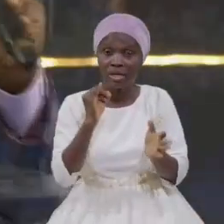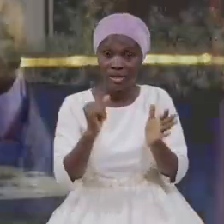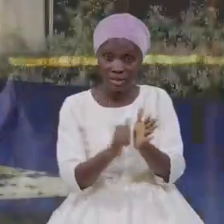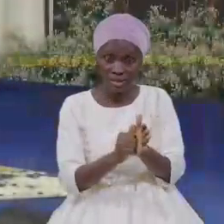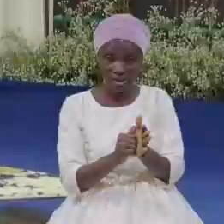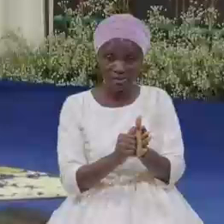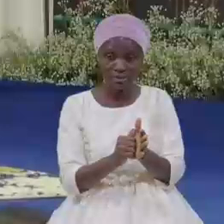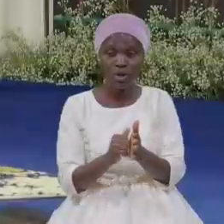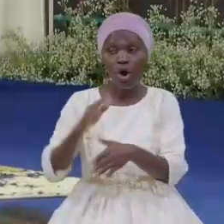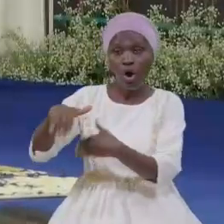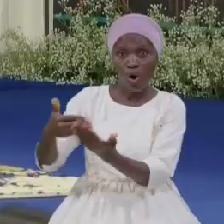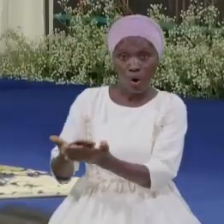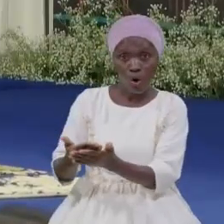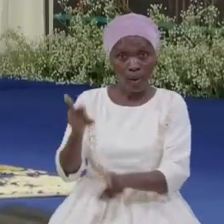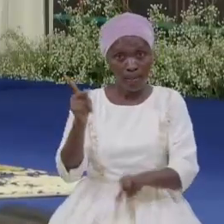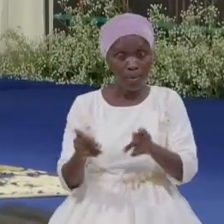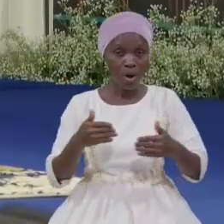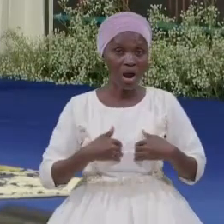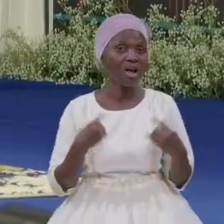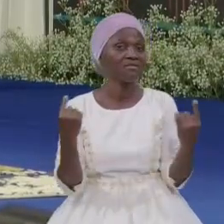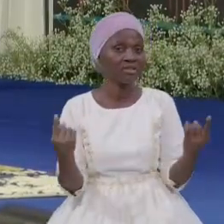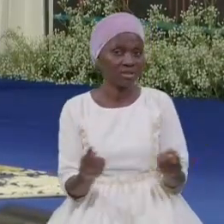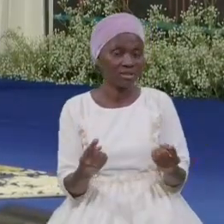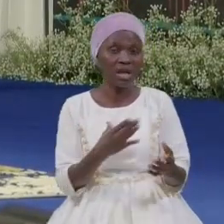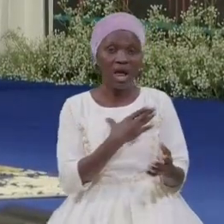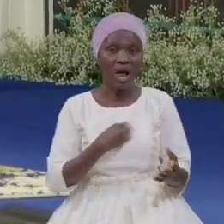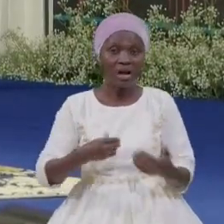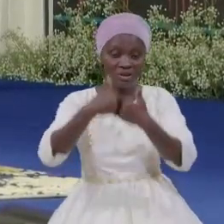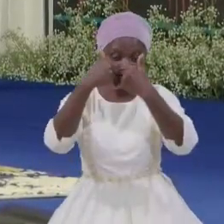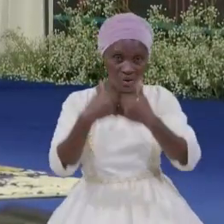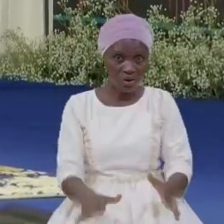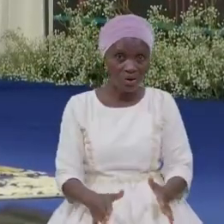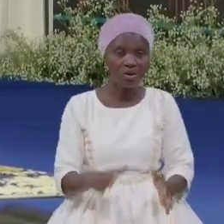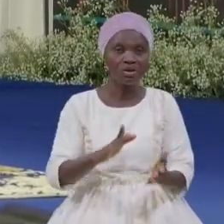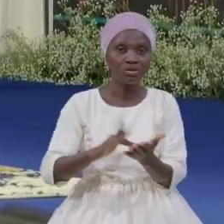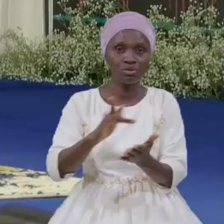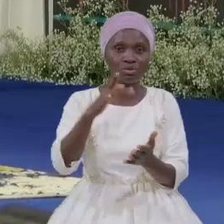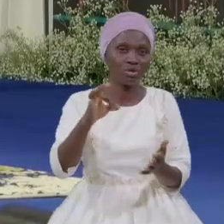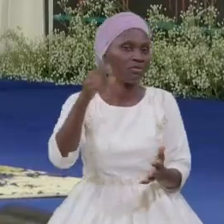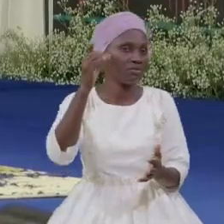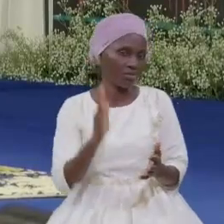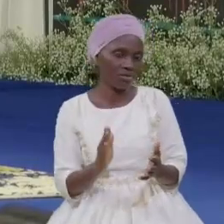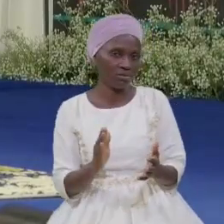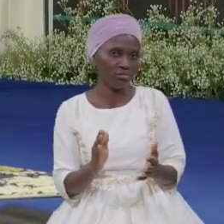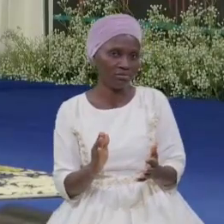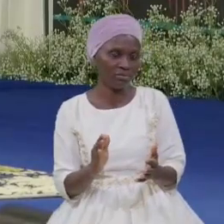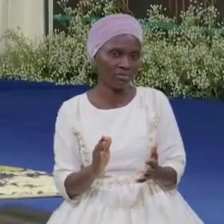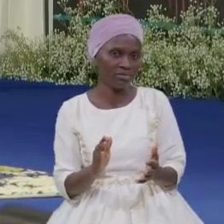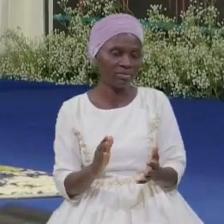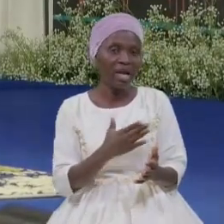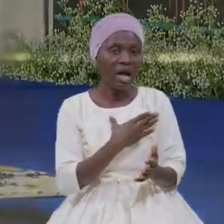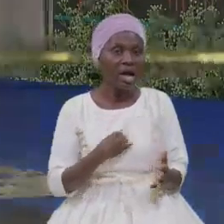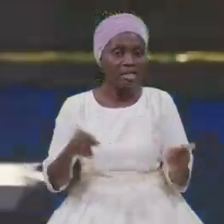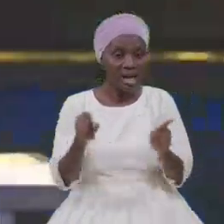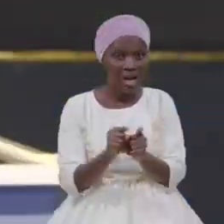have sinned and come short of the glory of God. And as you come short